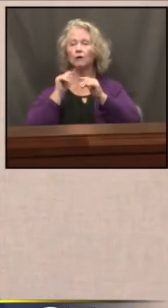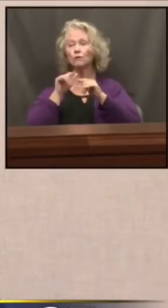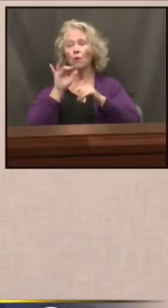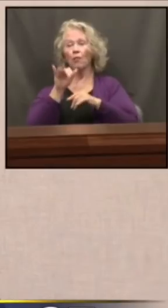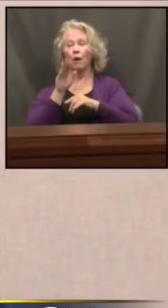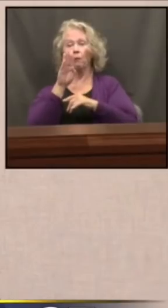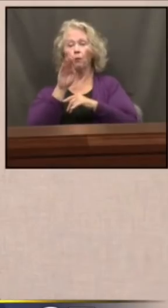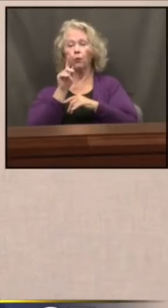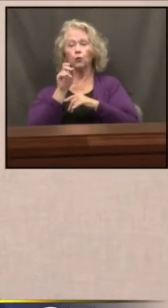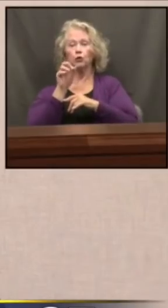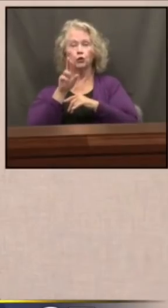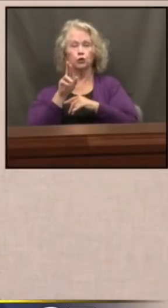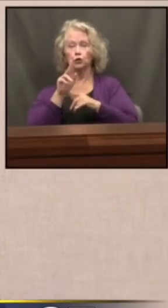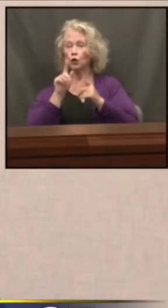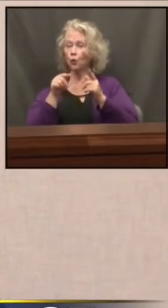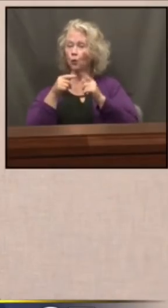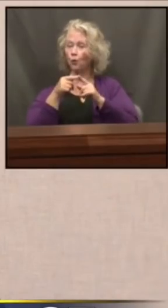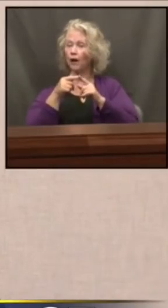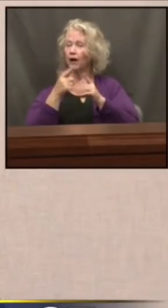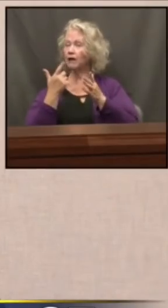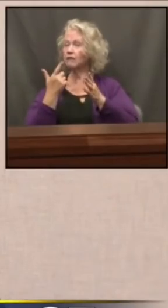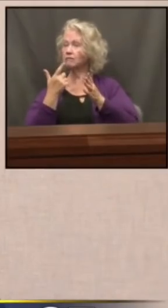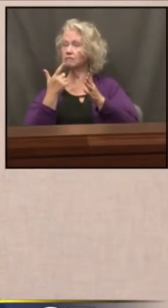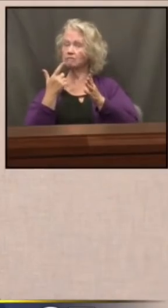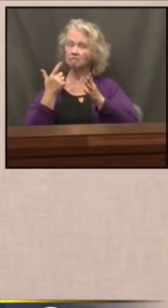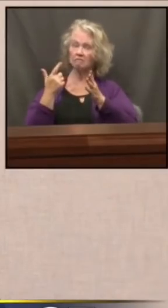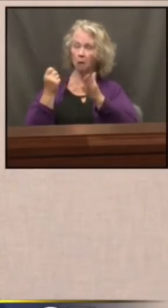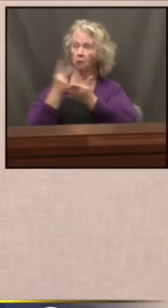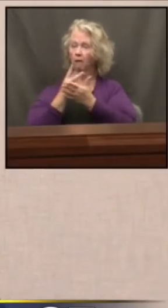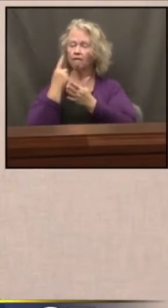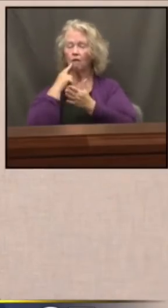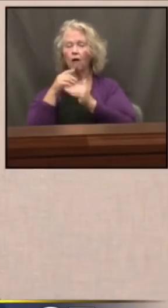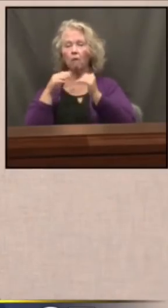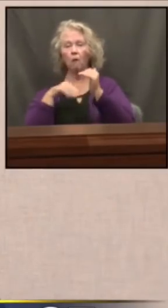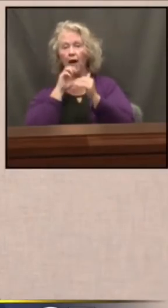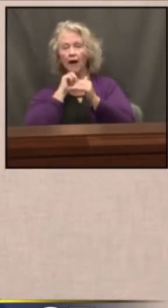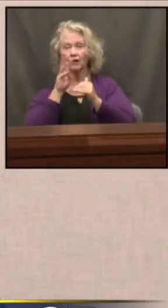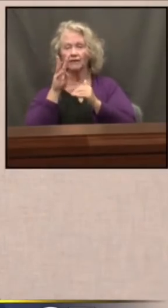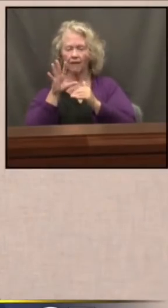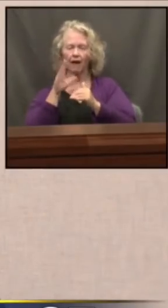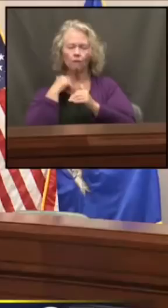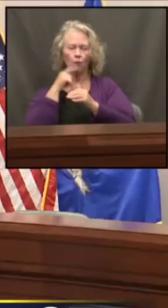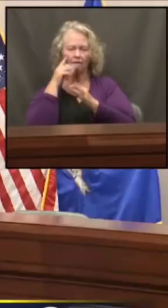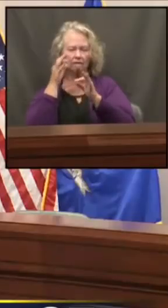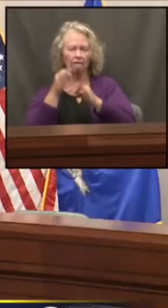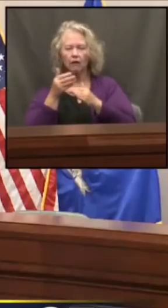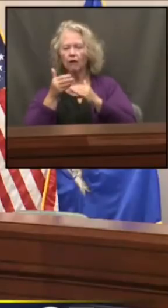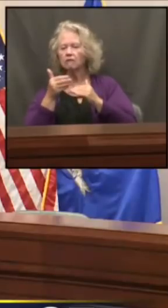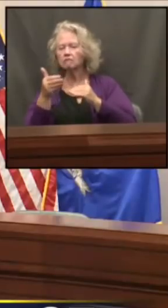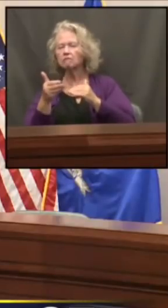be determined in the days and months ahead. Thank you.